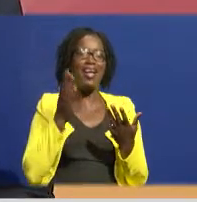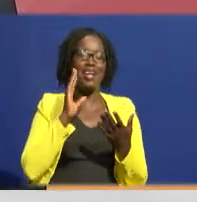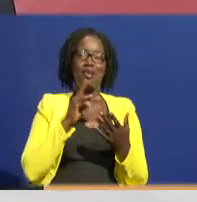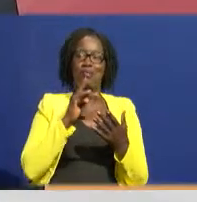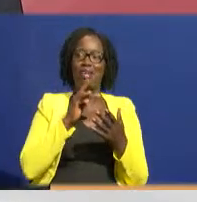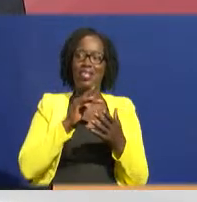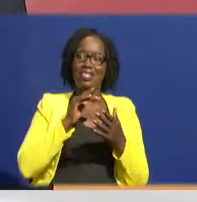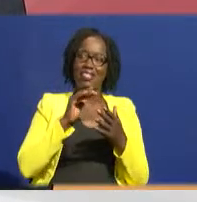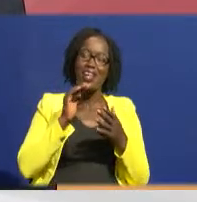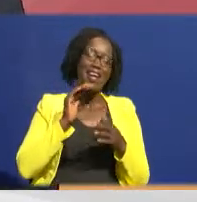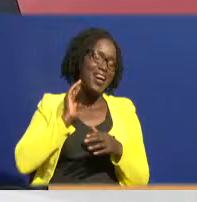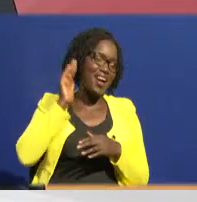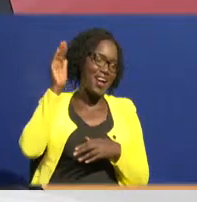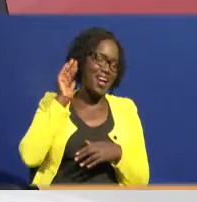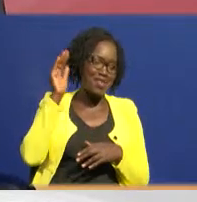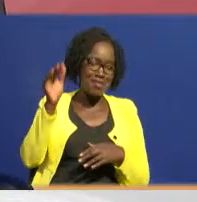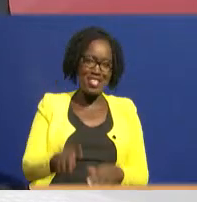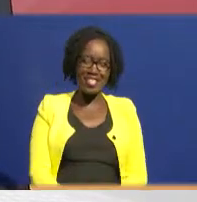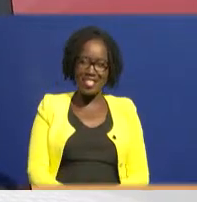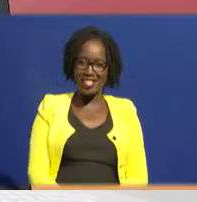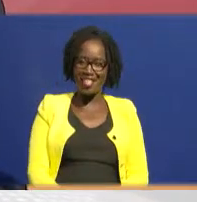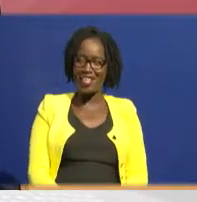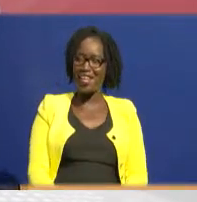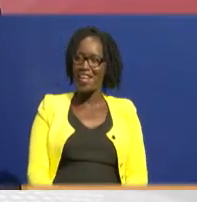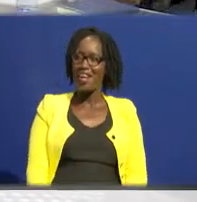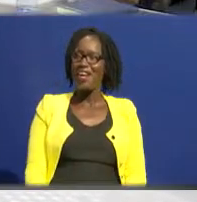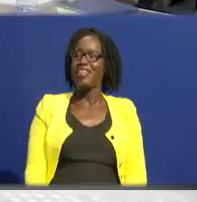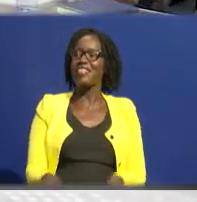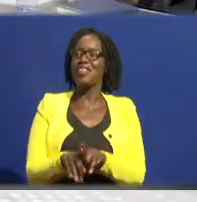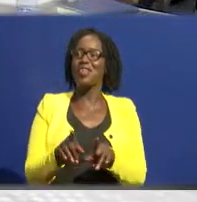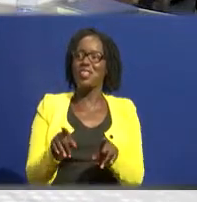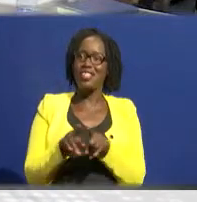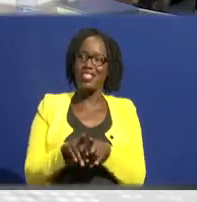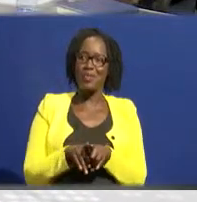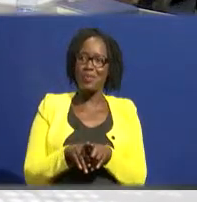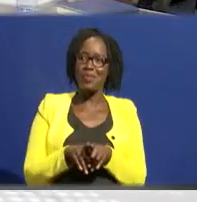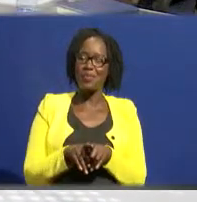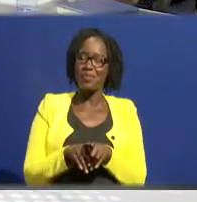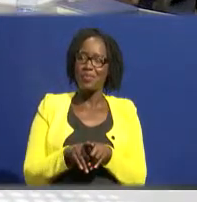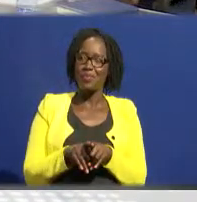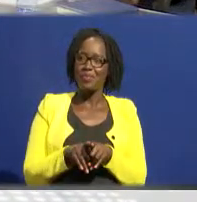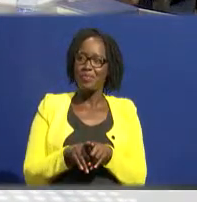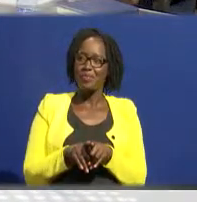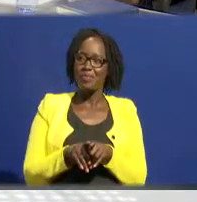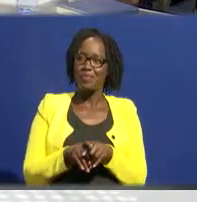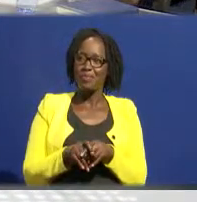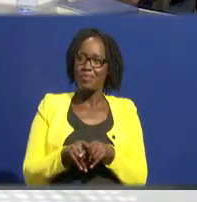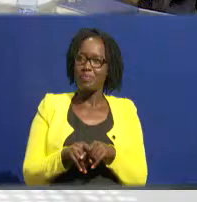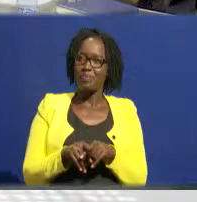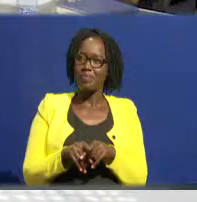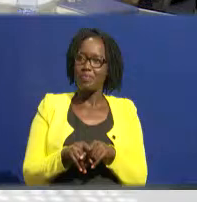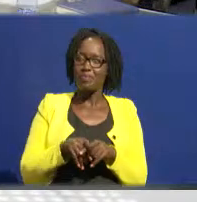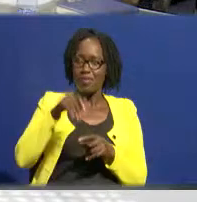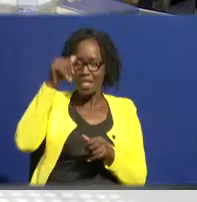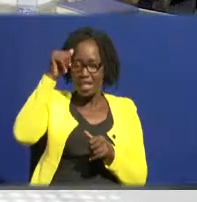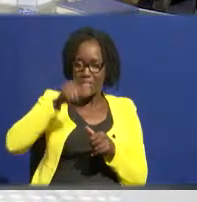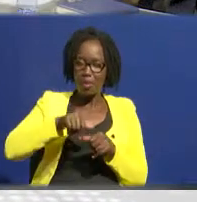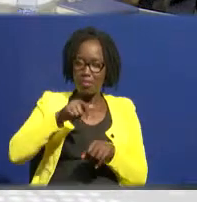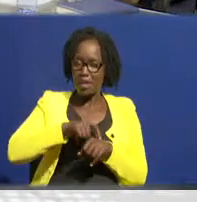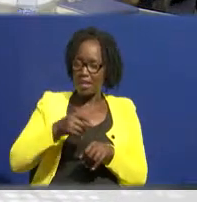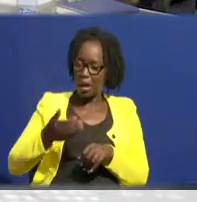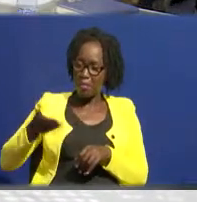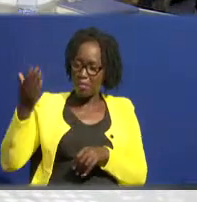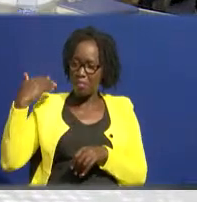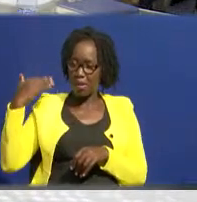thing is making sense. All right. Yeah. And still on the same, Madam Gladys, and I remember during our time we